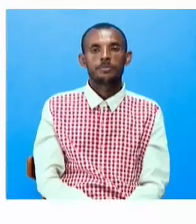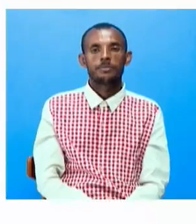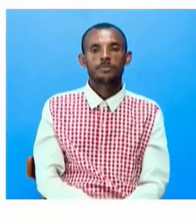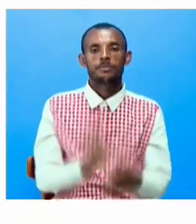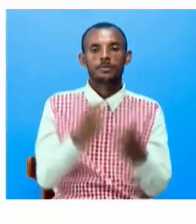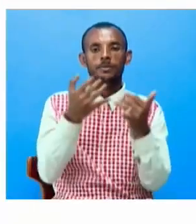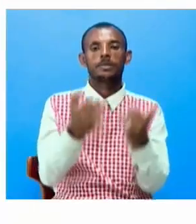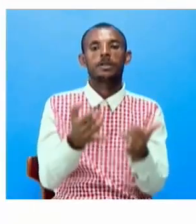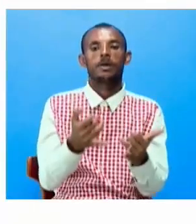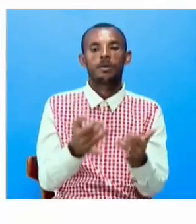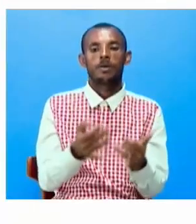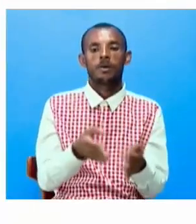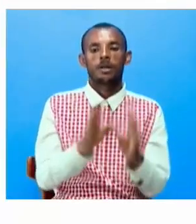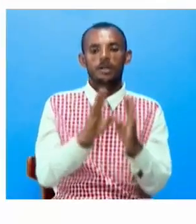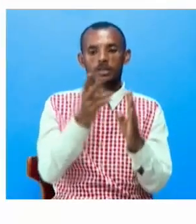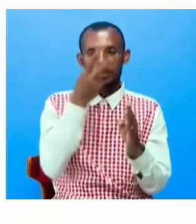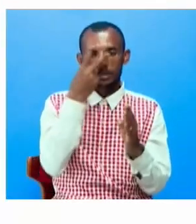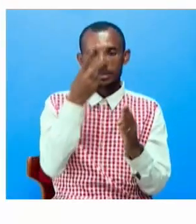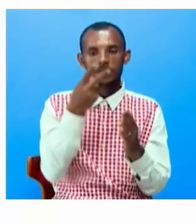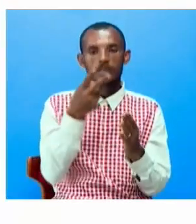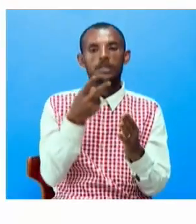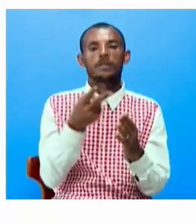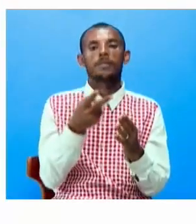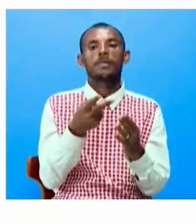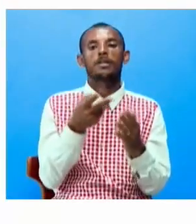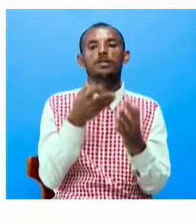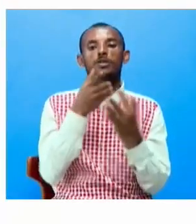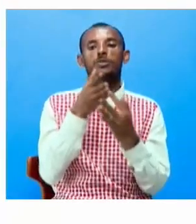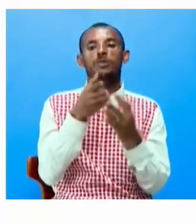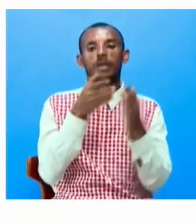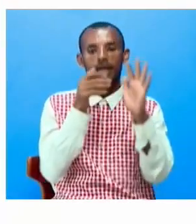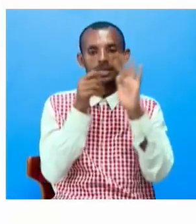Now let's see these 3 examples.